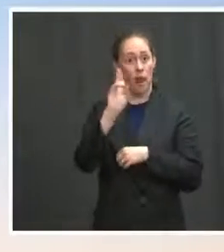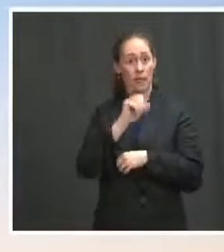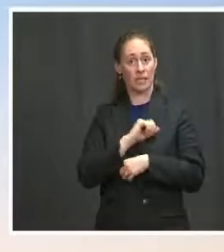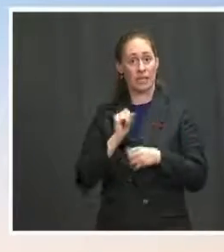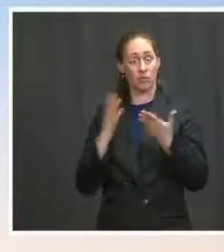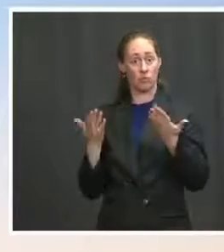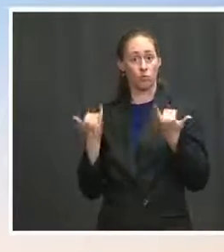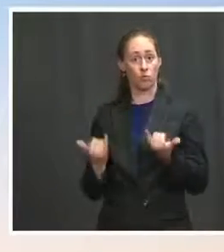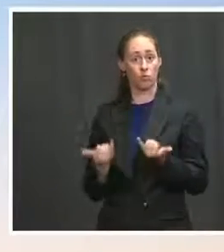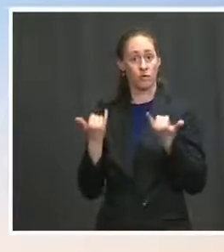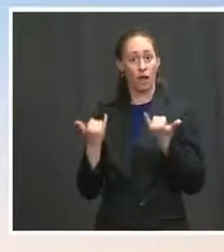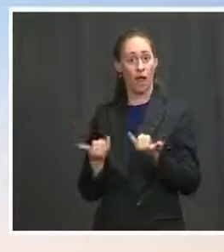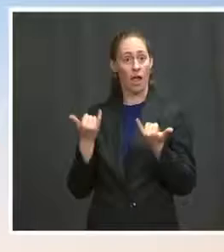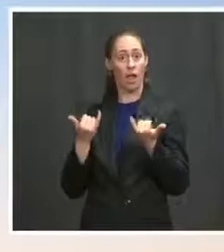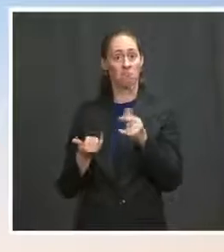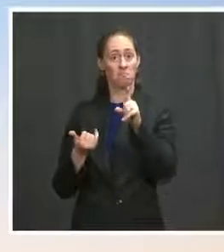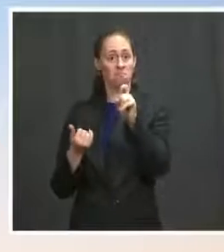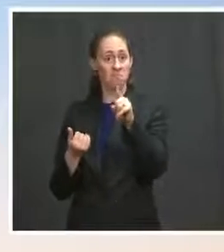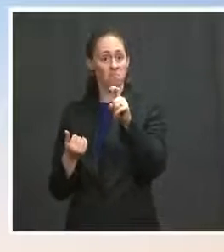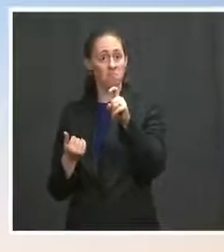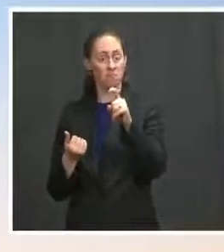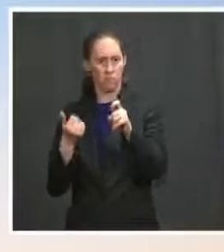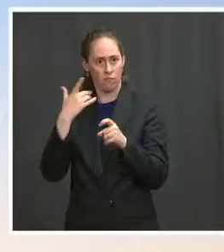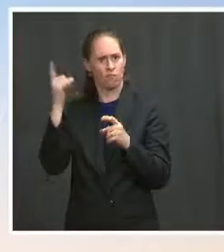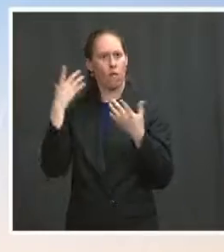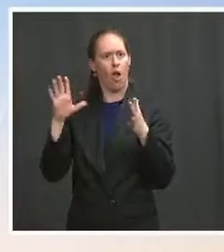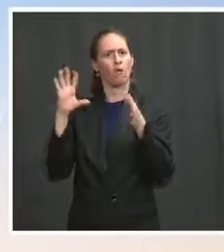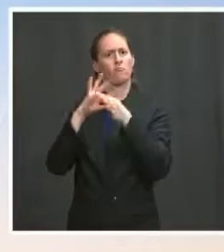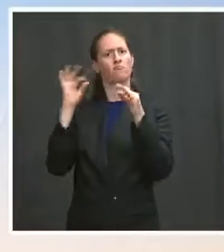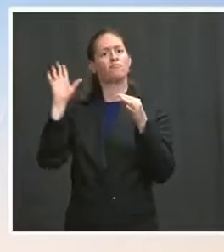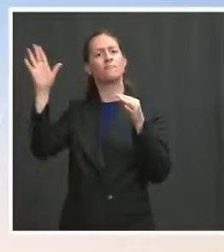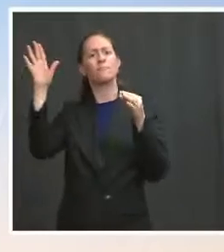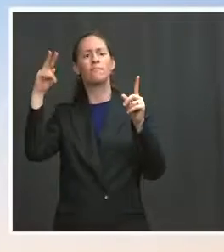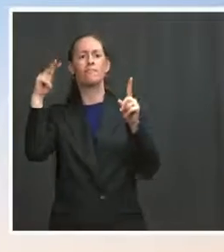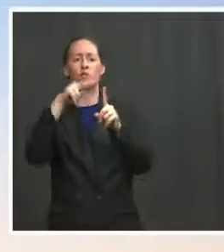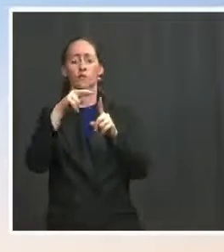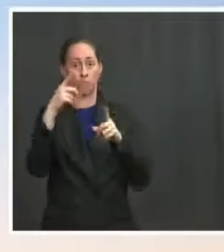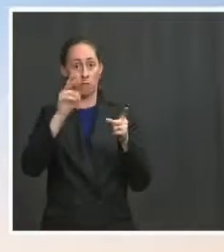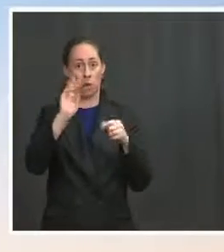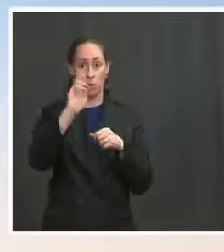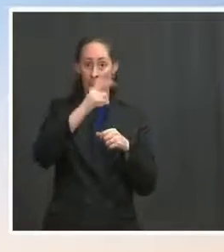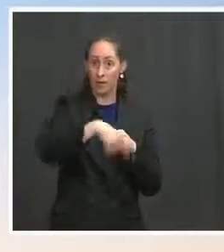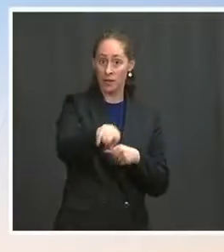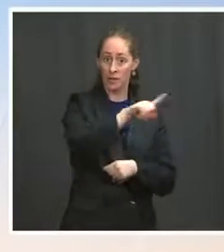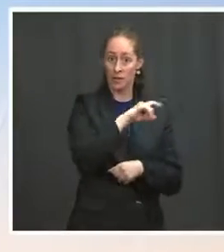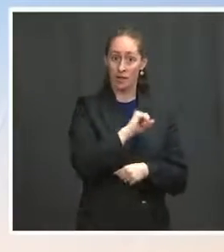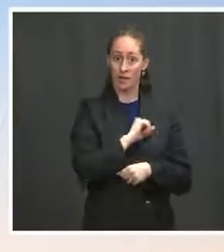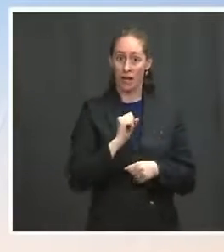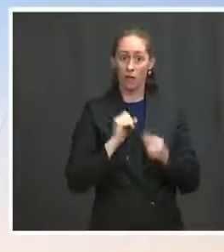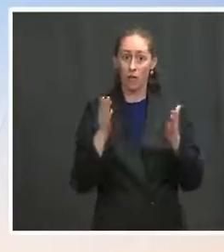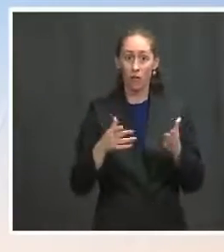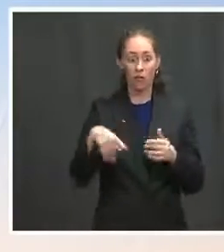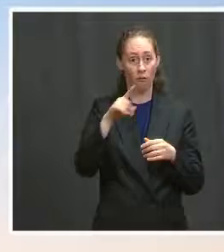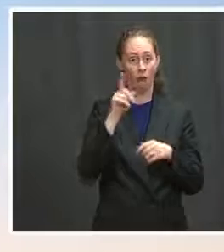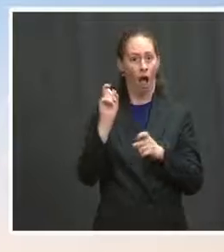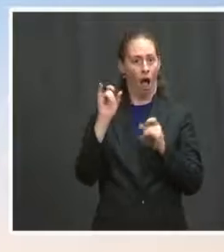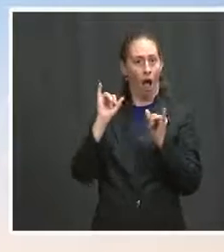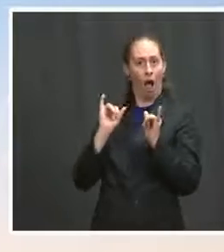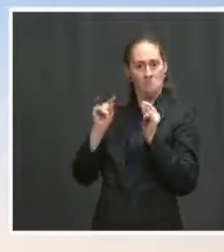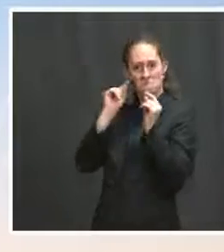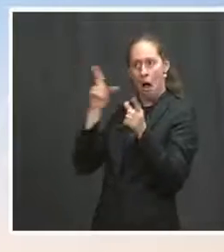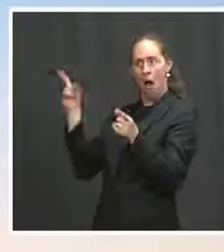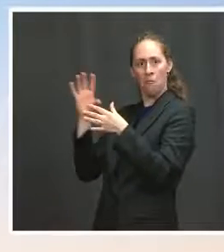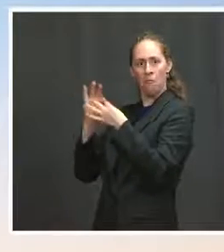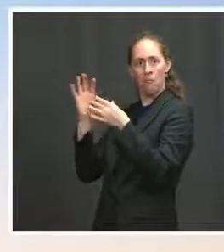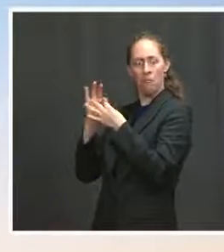talked about this publicly, what his stance was. There are Republican senators that are surprised by what he said yesterday and are upset, as has